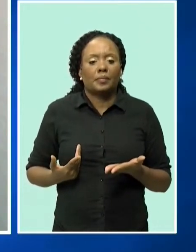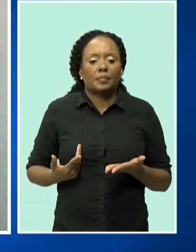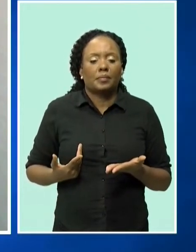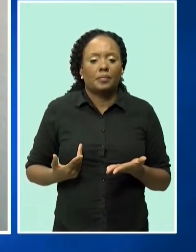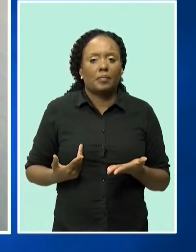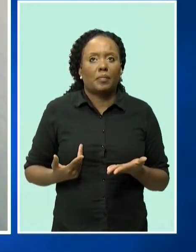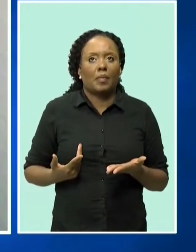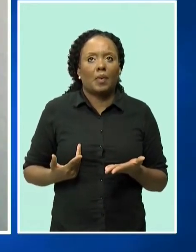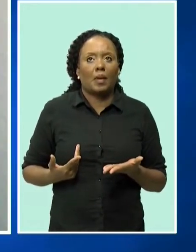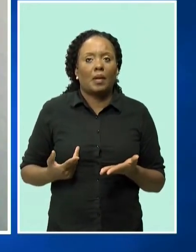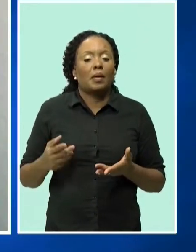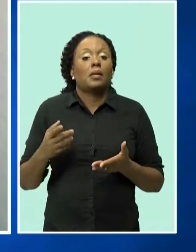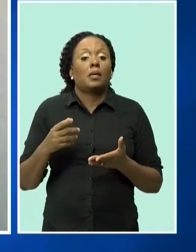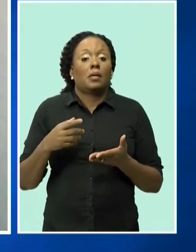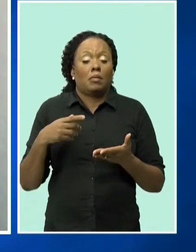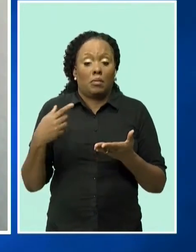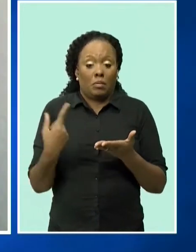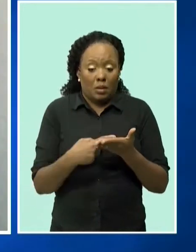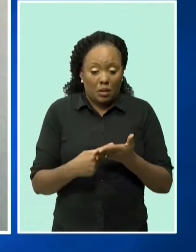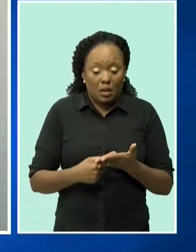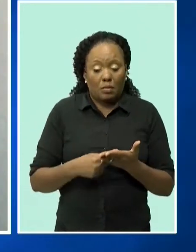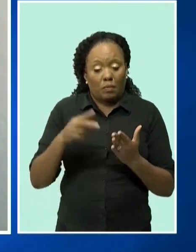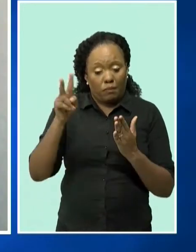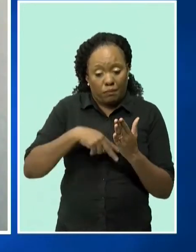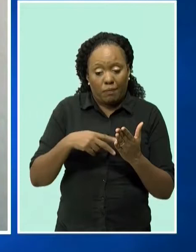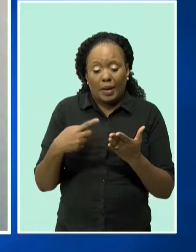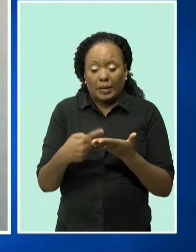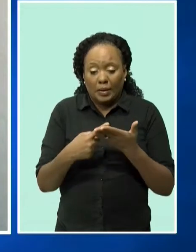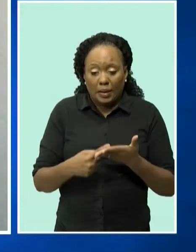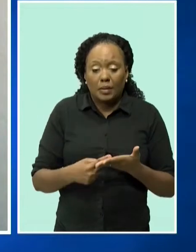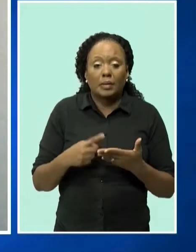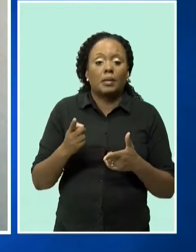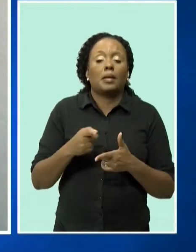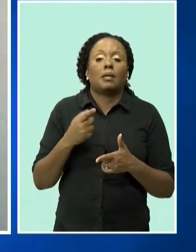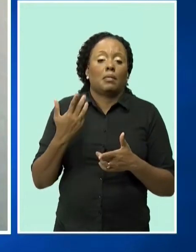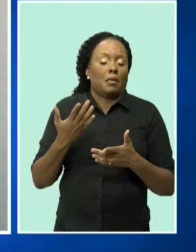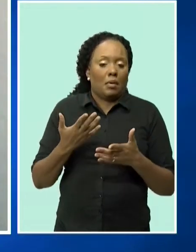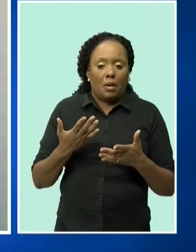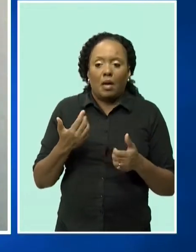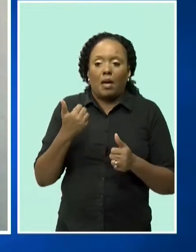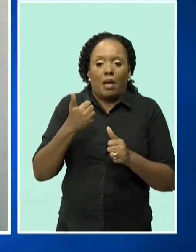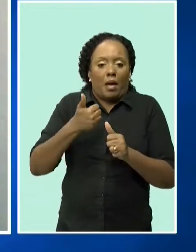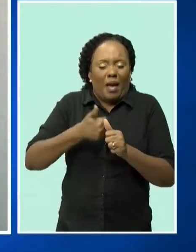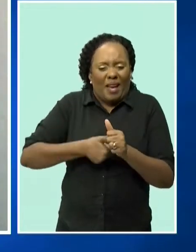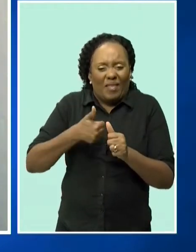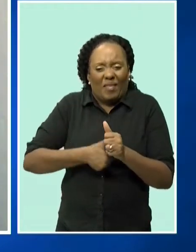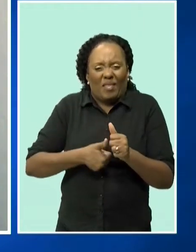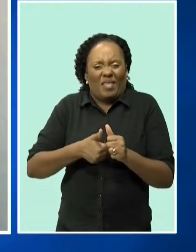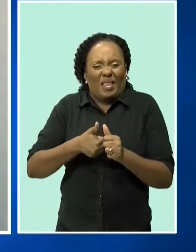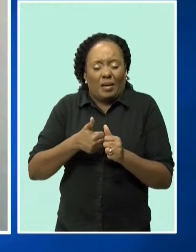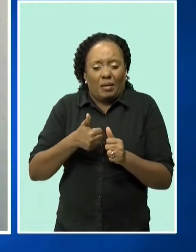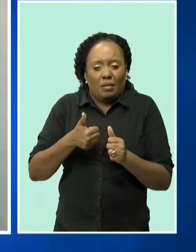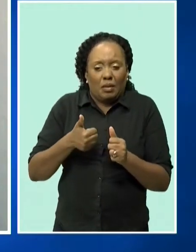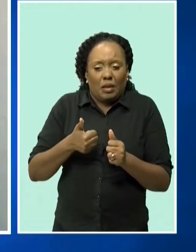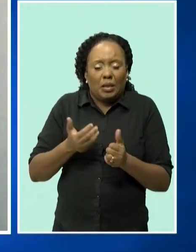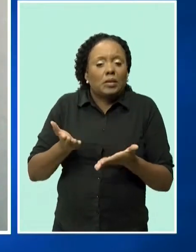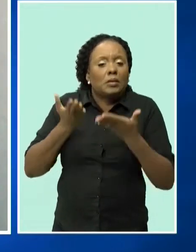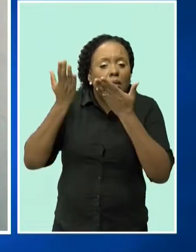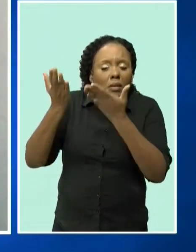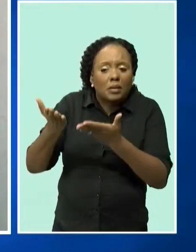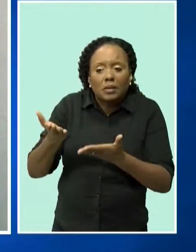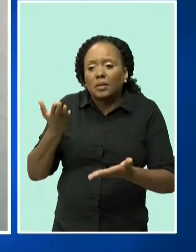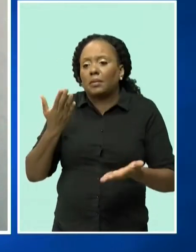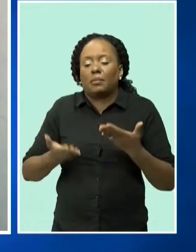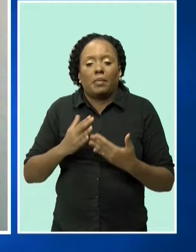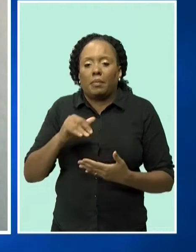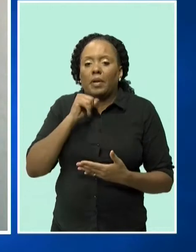then we have to make a recommendation. I will say is, every suggestion may not be one to be